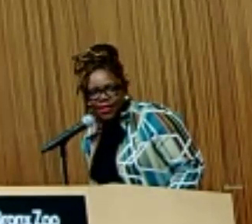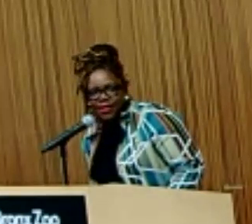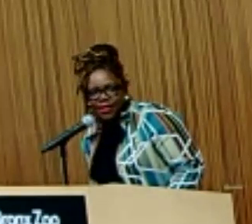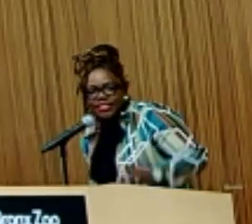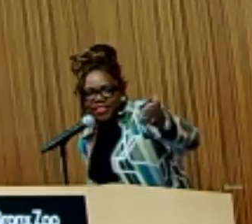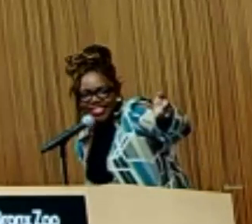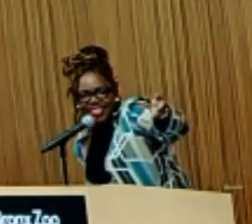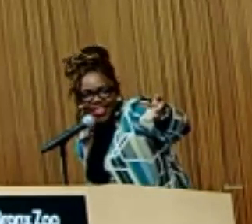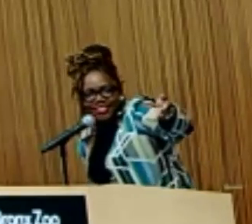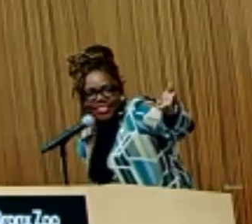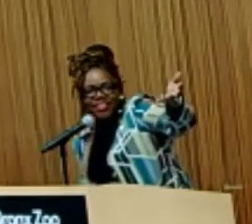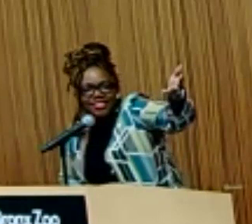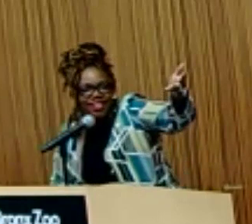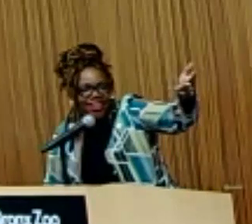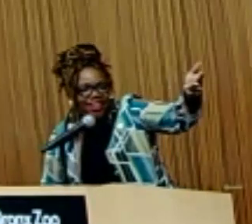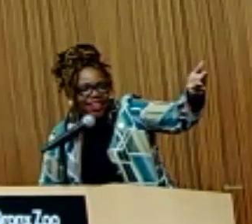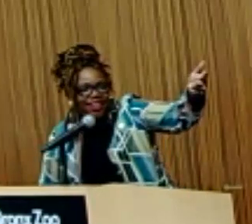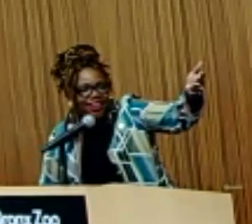up seriously